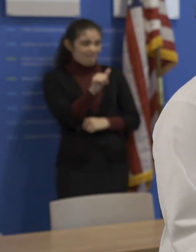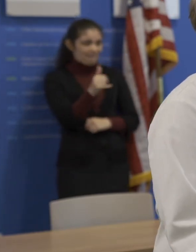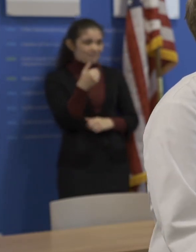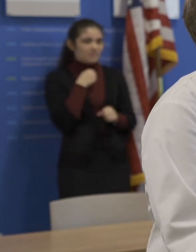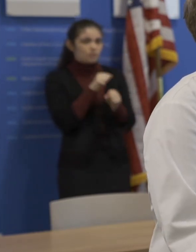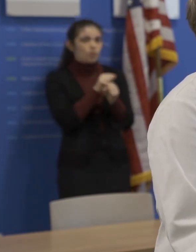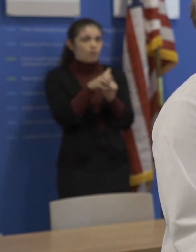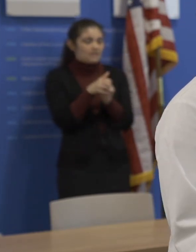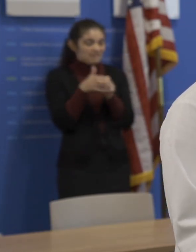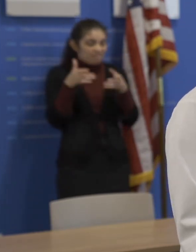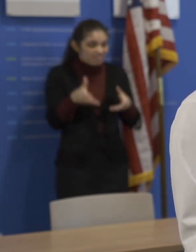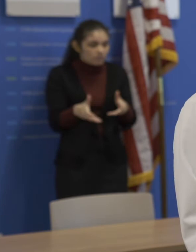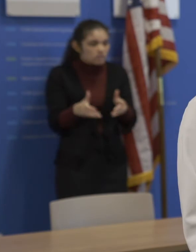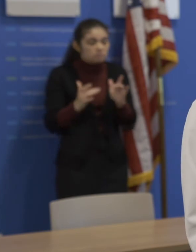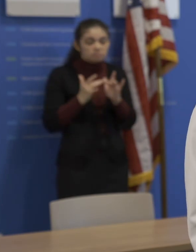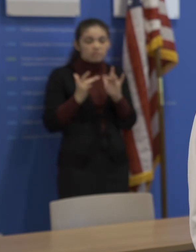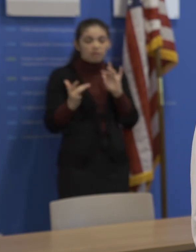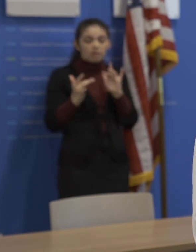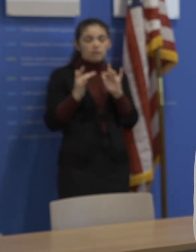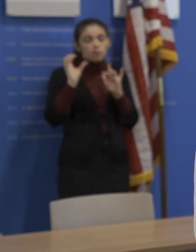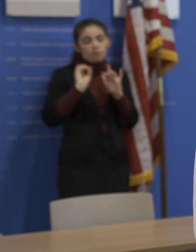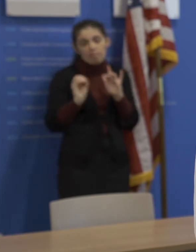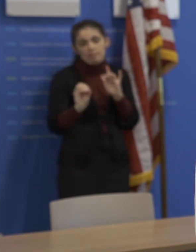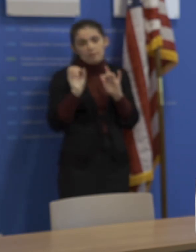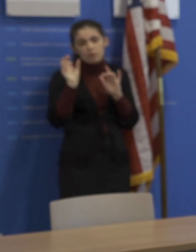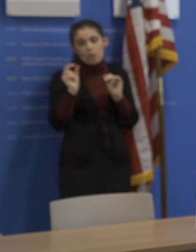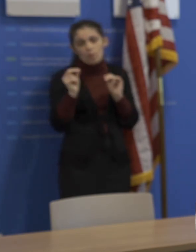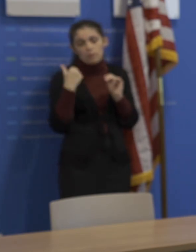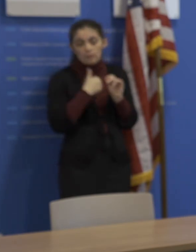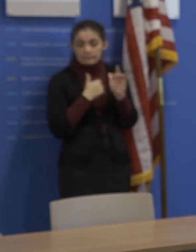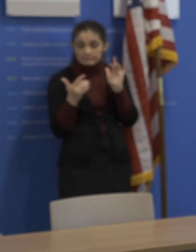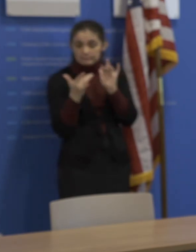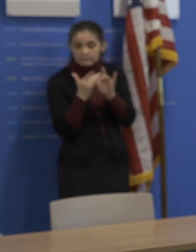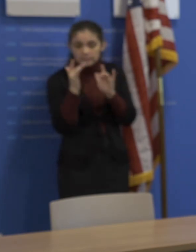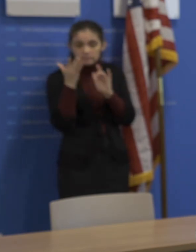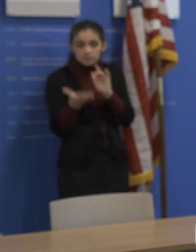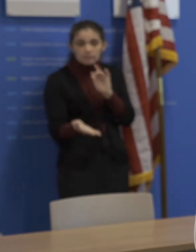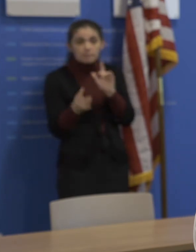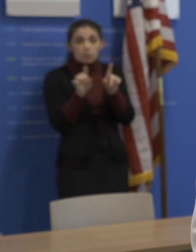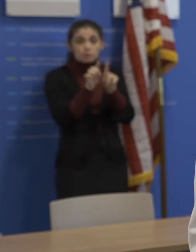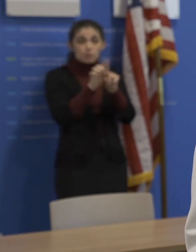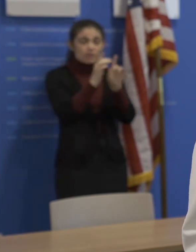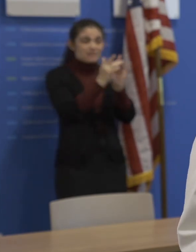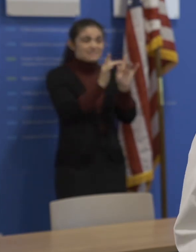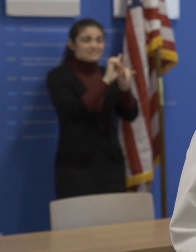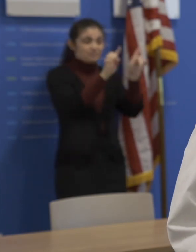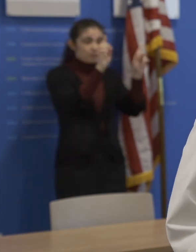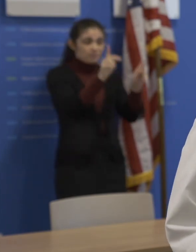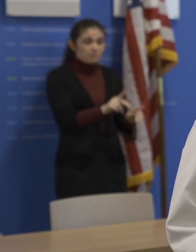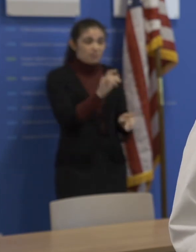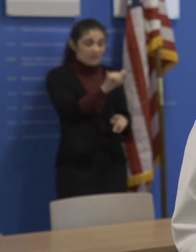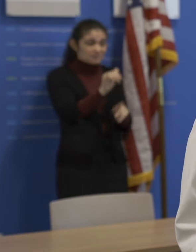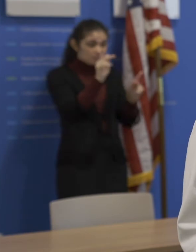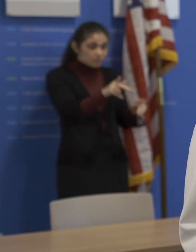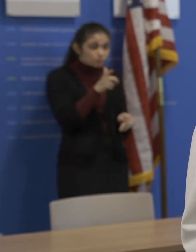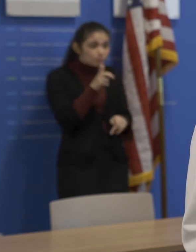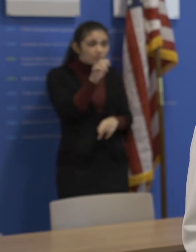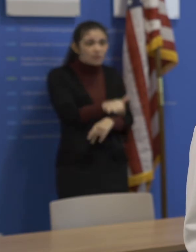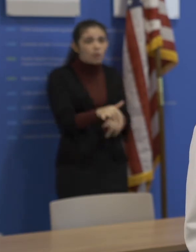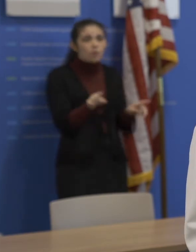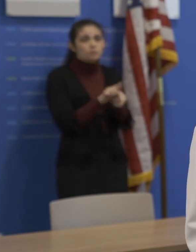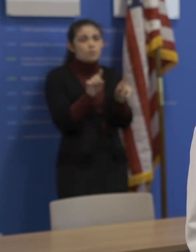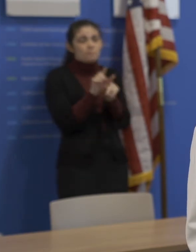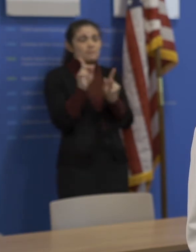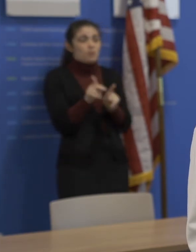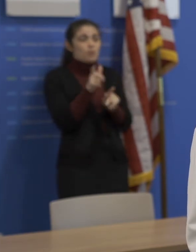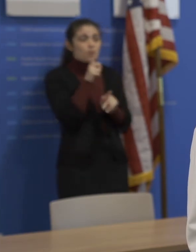is left uncontacted and that we can then make contact with their contacts. That's our sanitarians out doing that. They're also